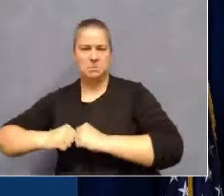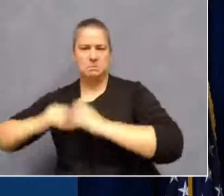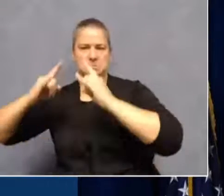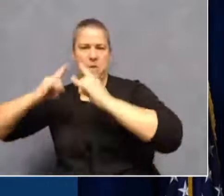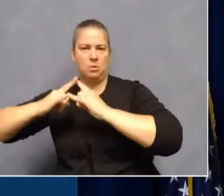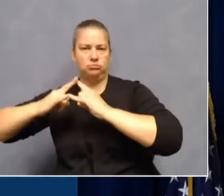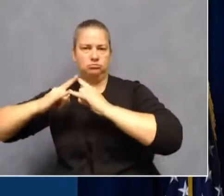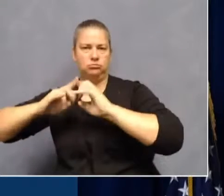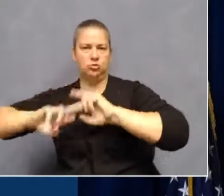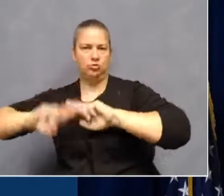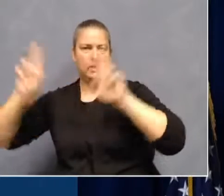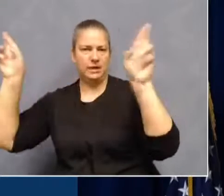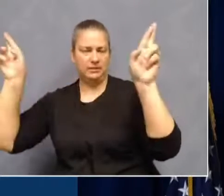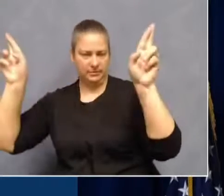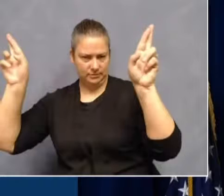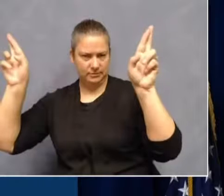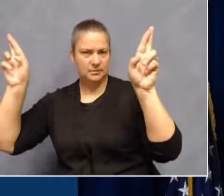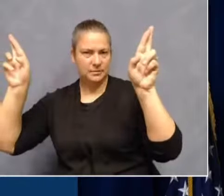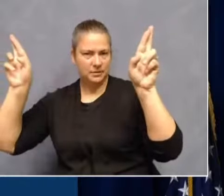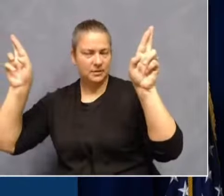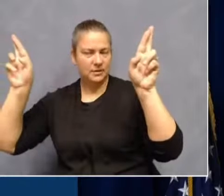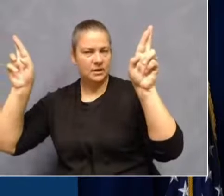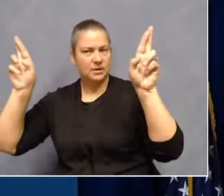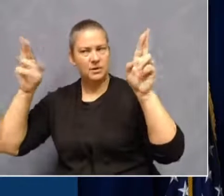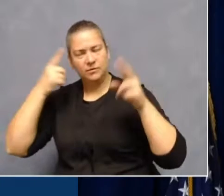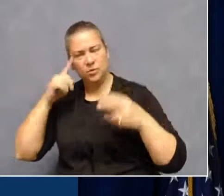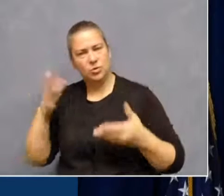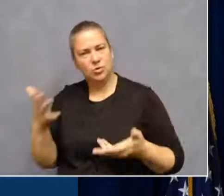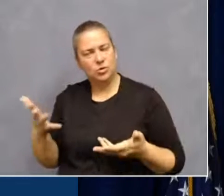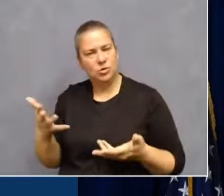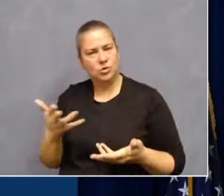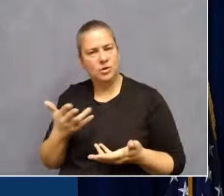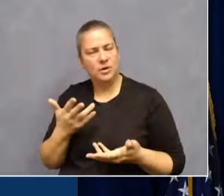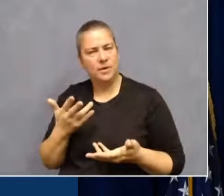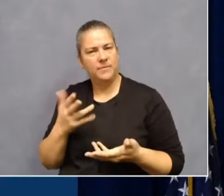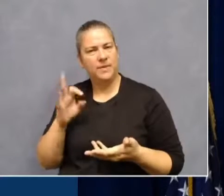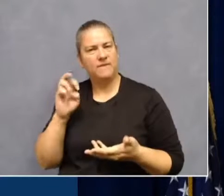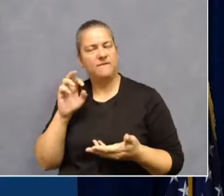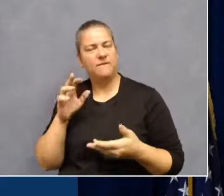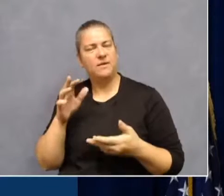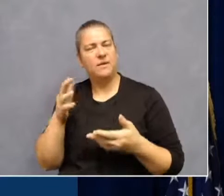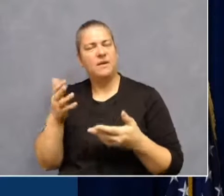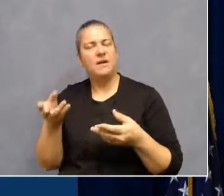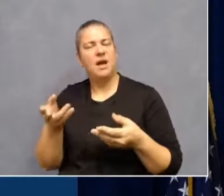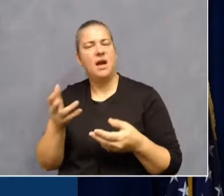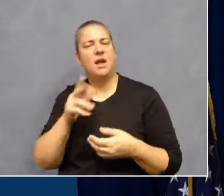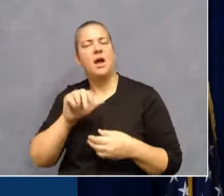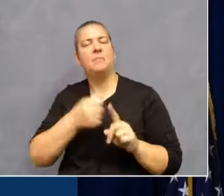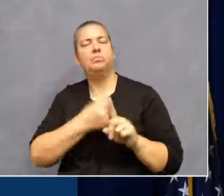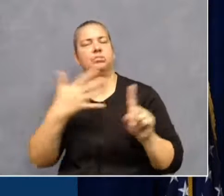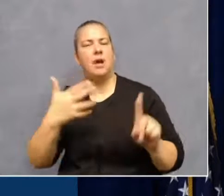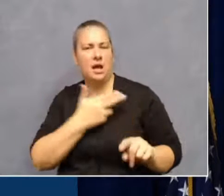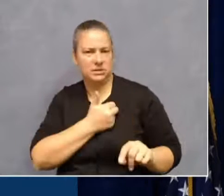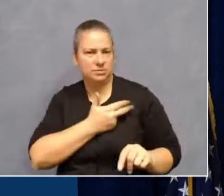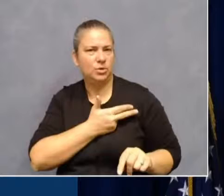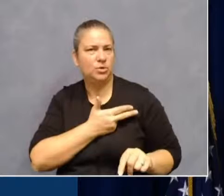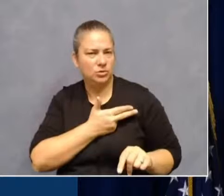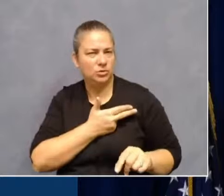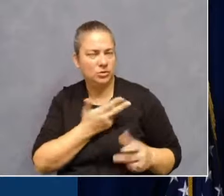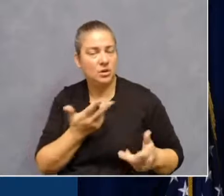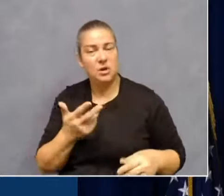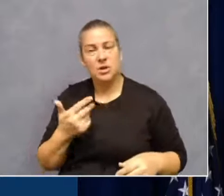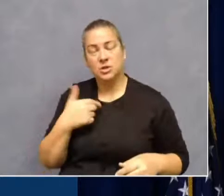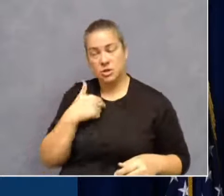least have the bones and the general structure of a field hospital. So I believe that we made decisions to do that